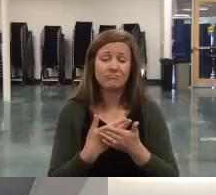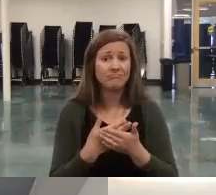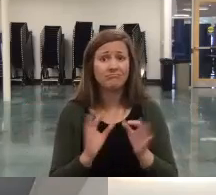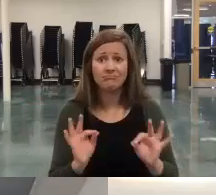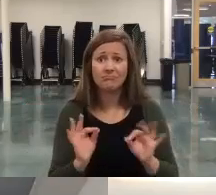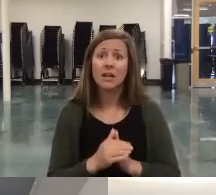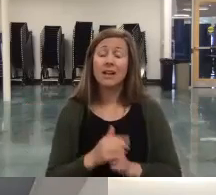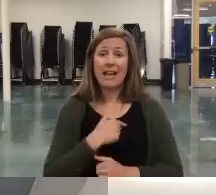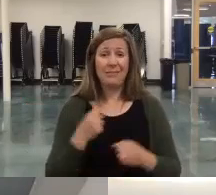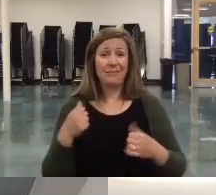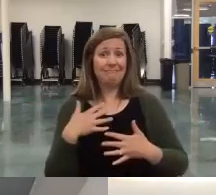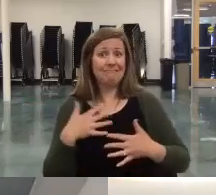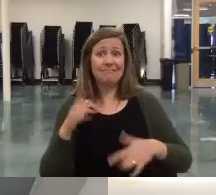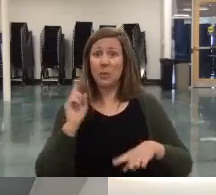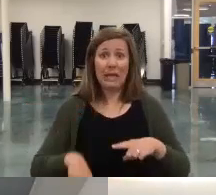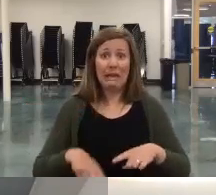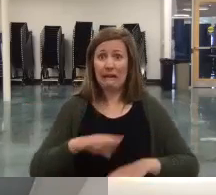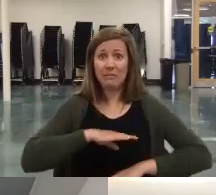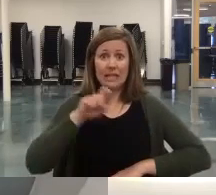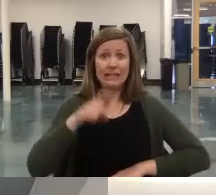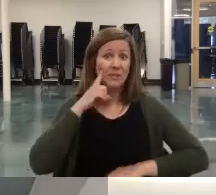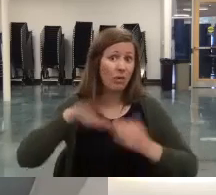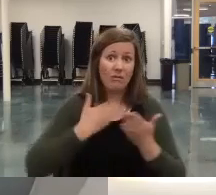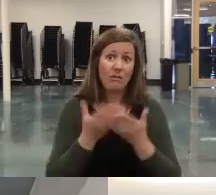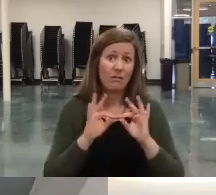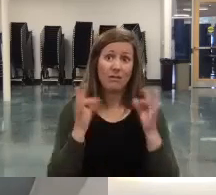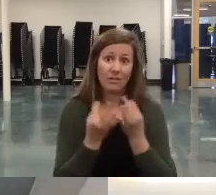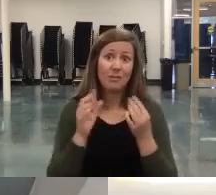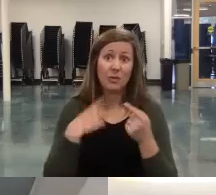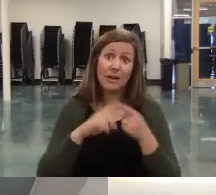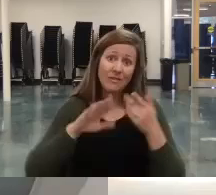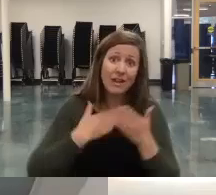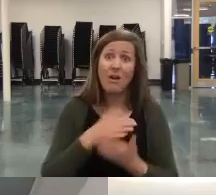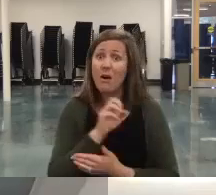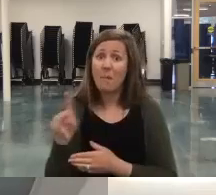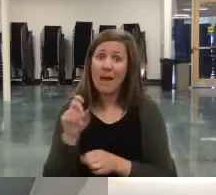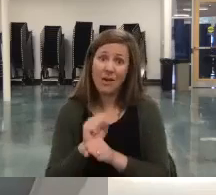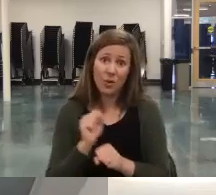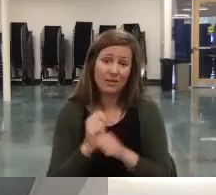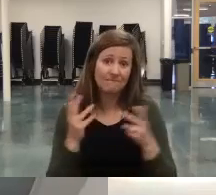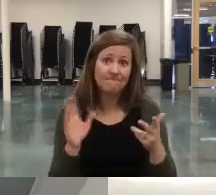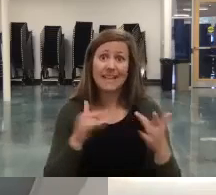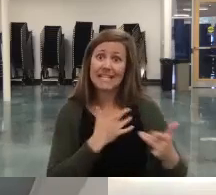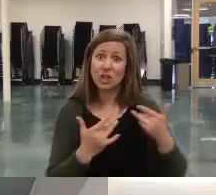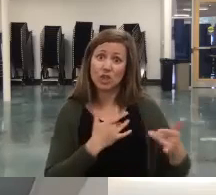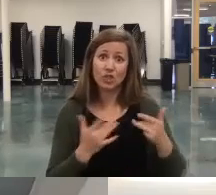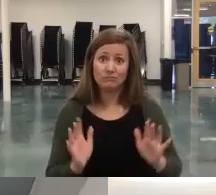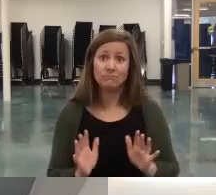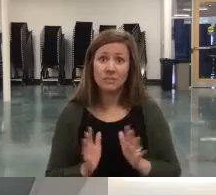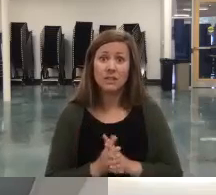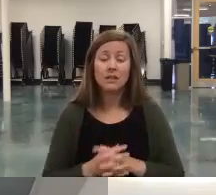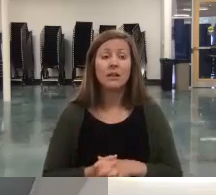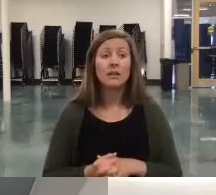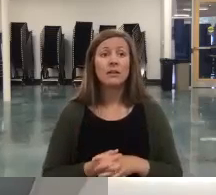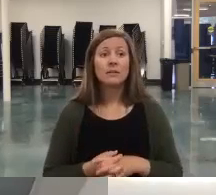do fear that we will not be able to meet the needs of all of our families when they all return to work. So that's a concern we have.